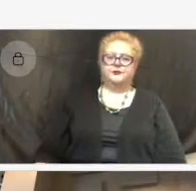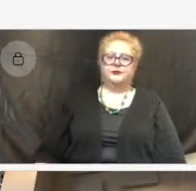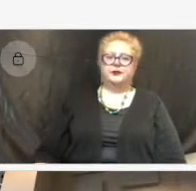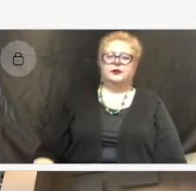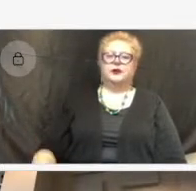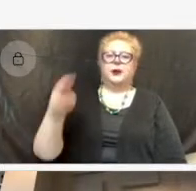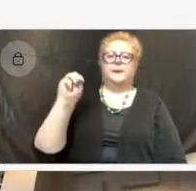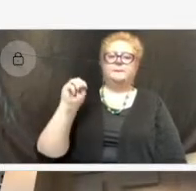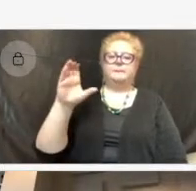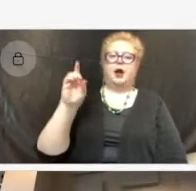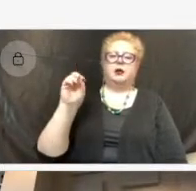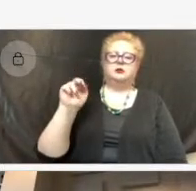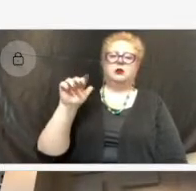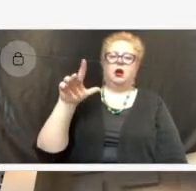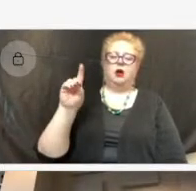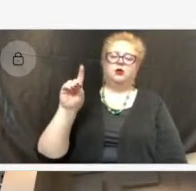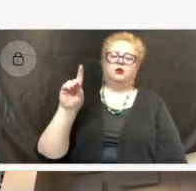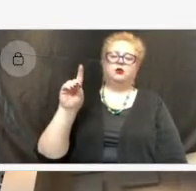McDonald.